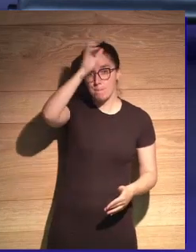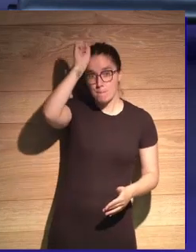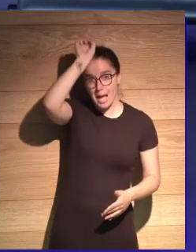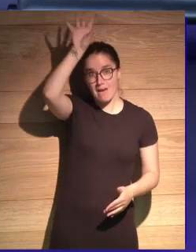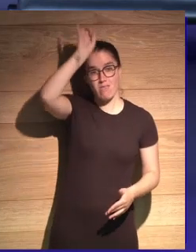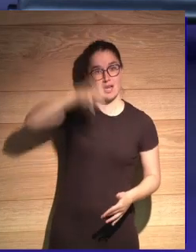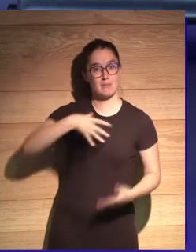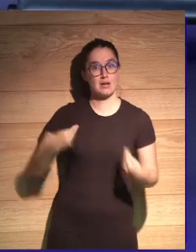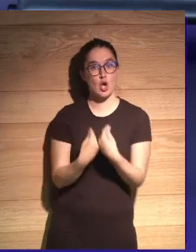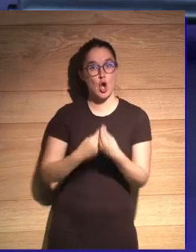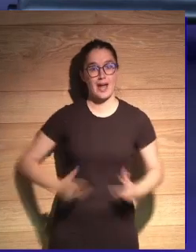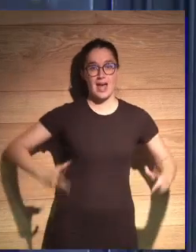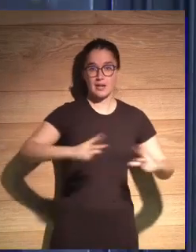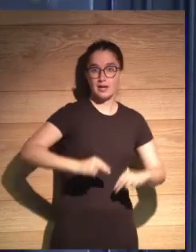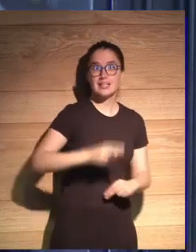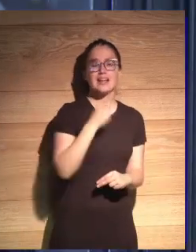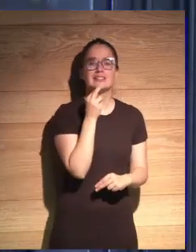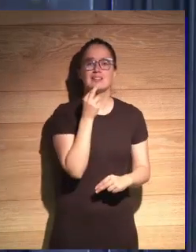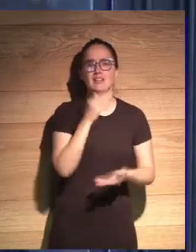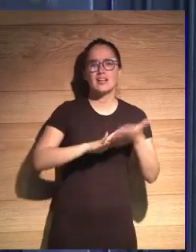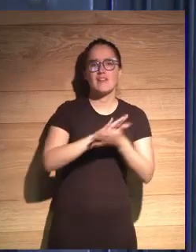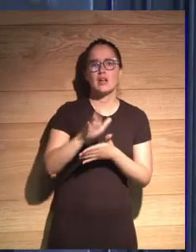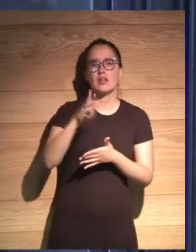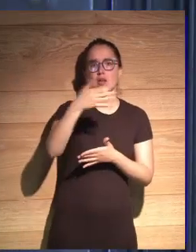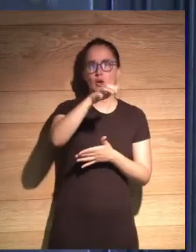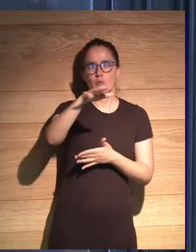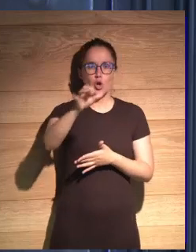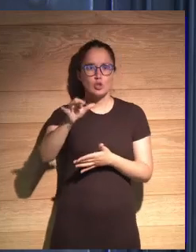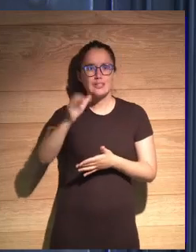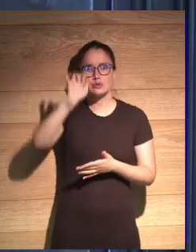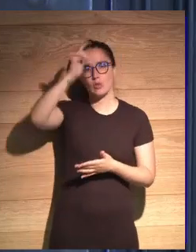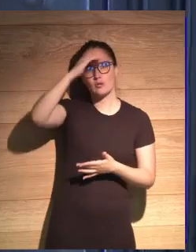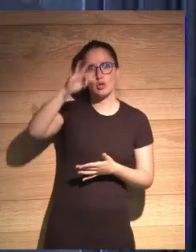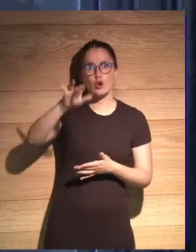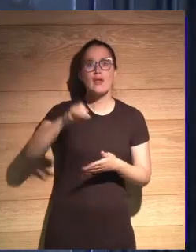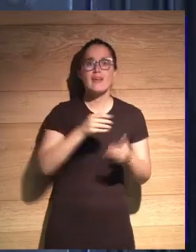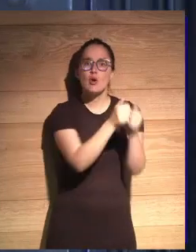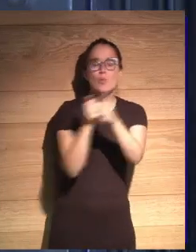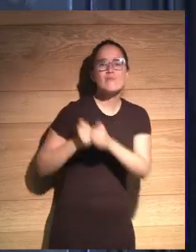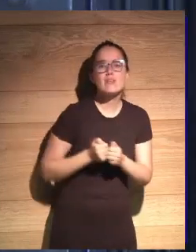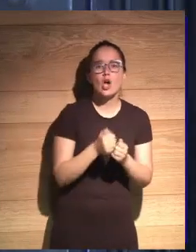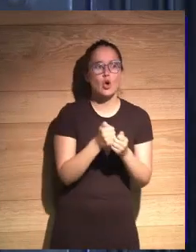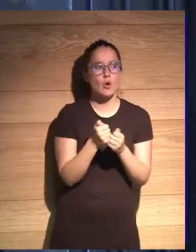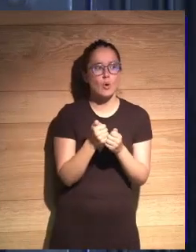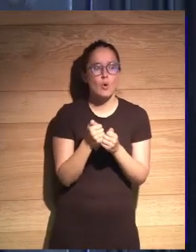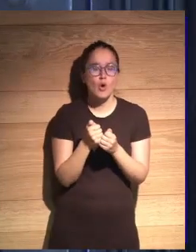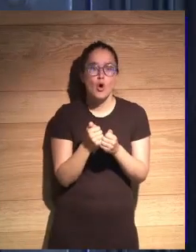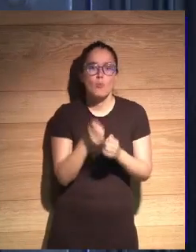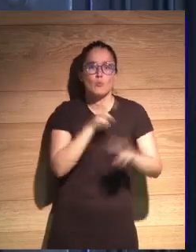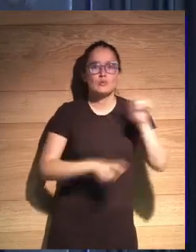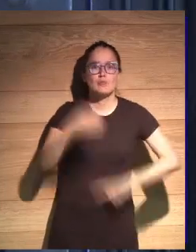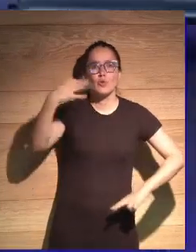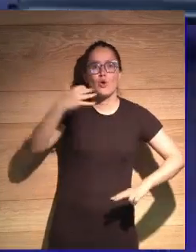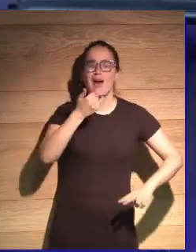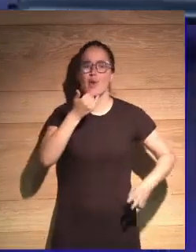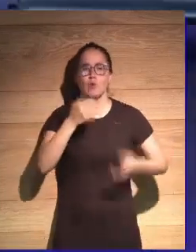things. After the discovery of a white whale with a harness, I spoke of Ian Boost in Santander, that in a